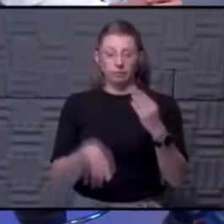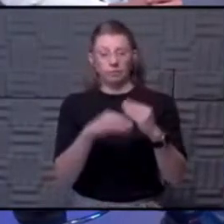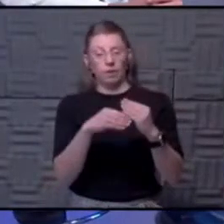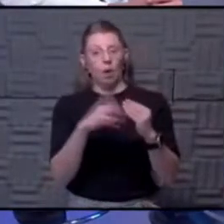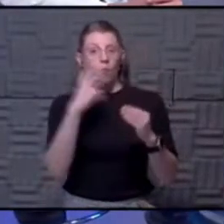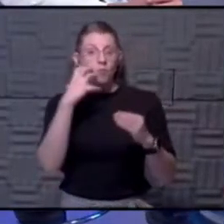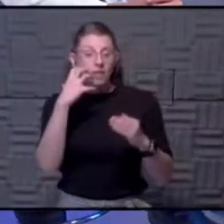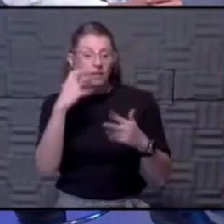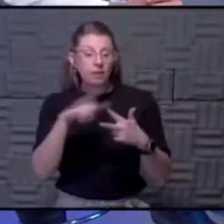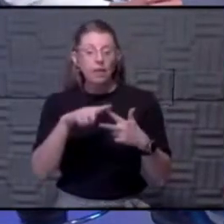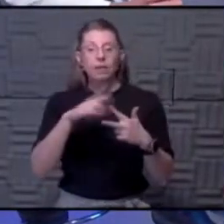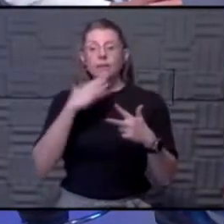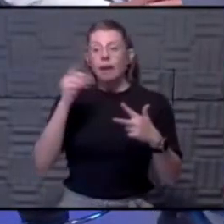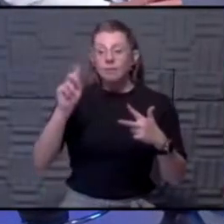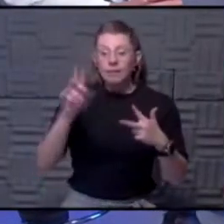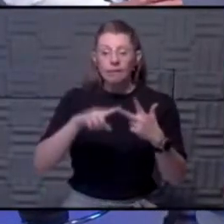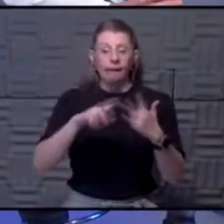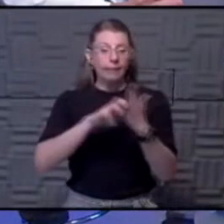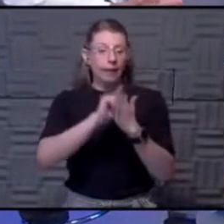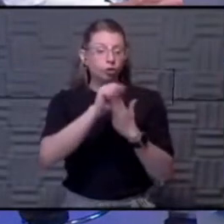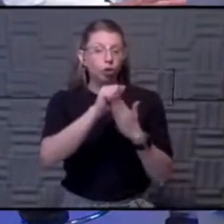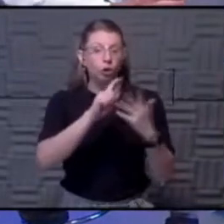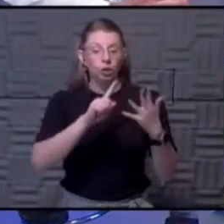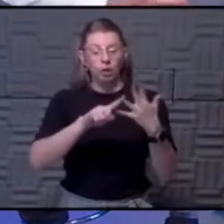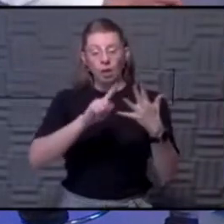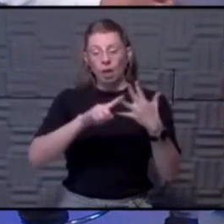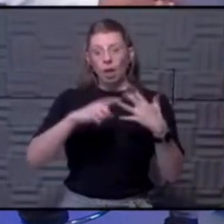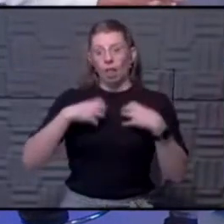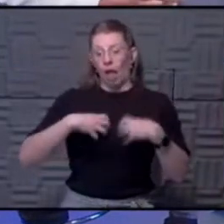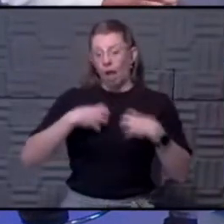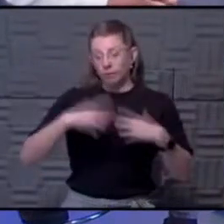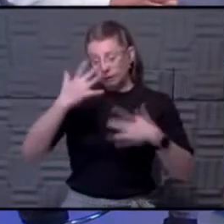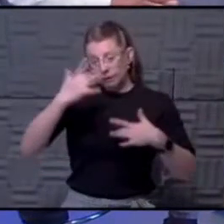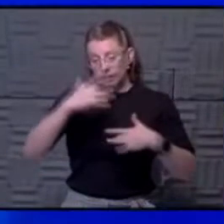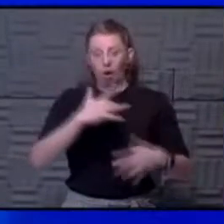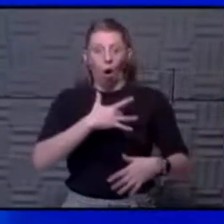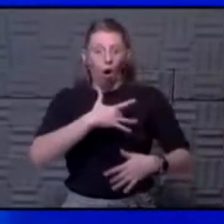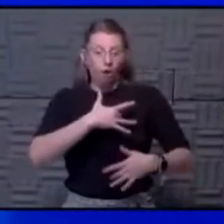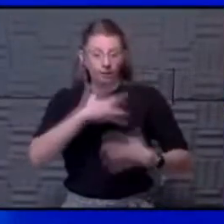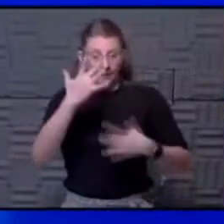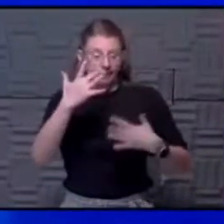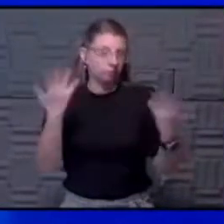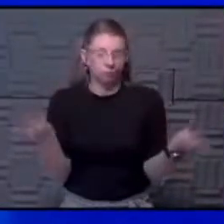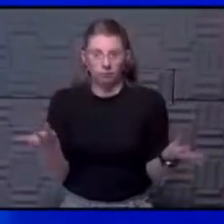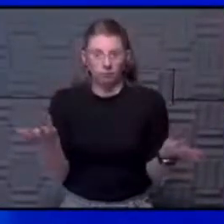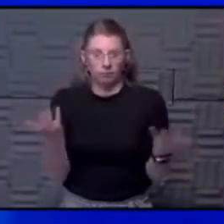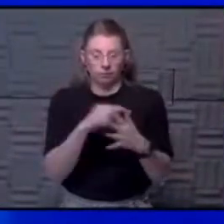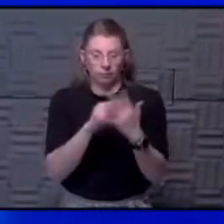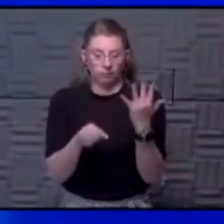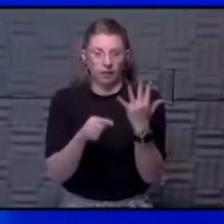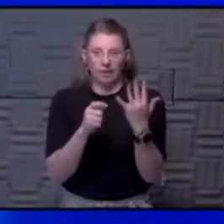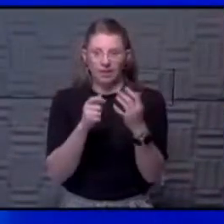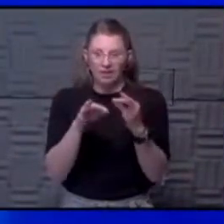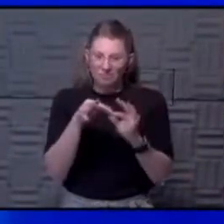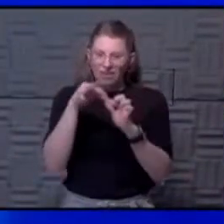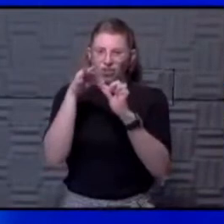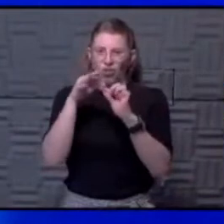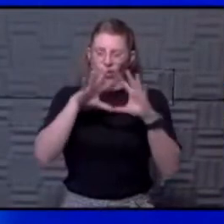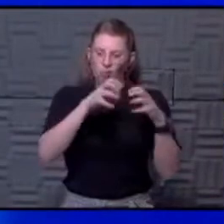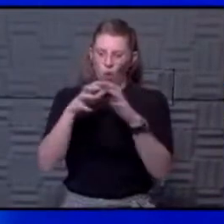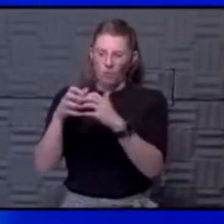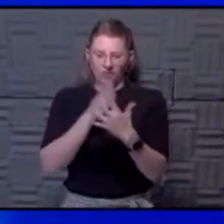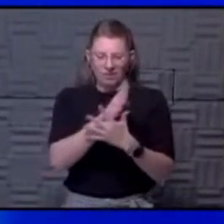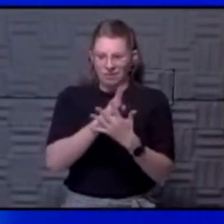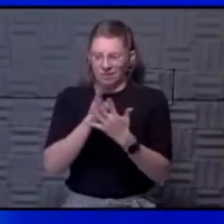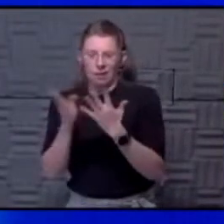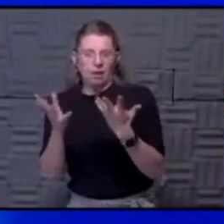obesity? Should it be diabetes? Should it be cancer? Should it be underlying bad lung disease or heart disease? I mean, there are so many special category groups, and then there's combinations